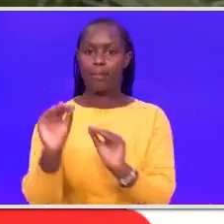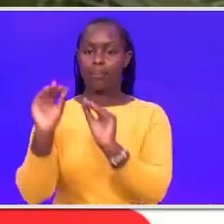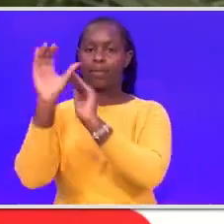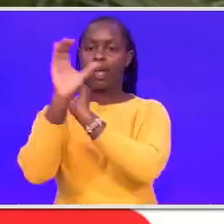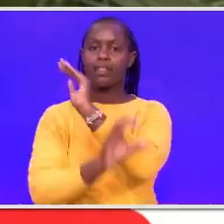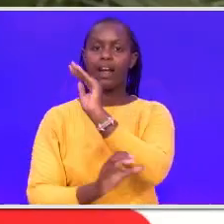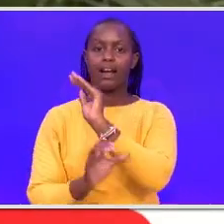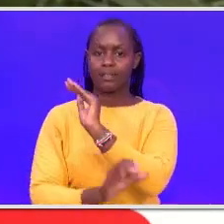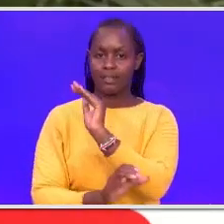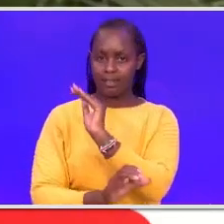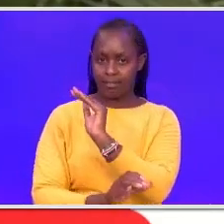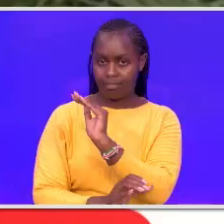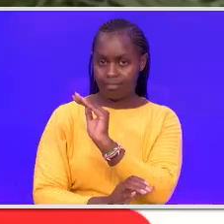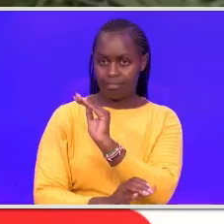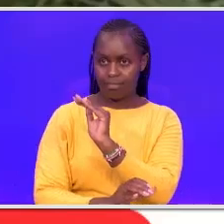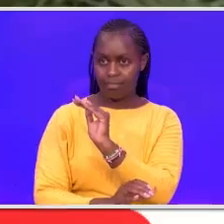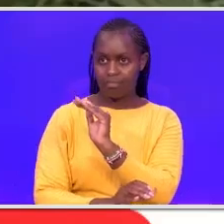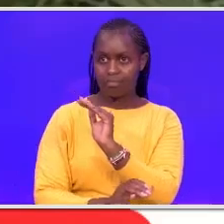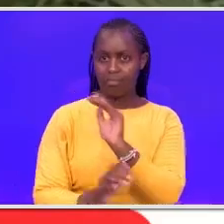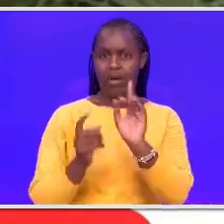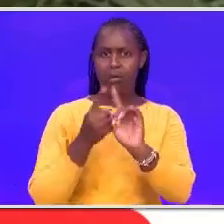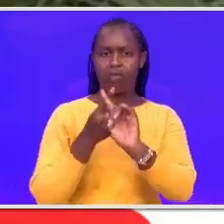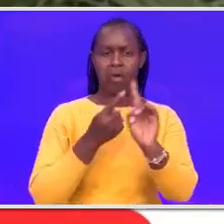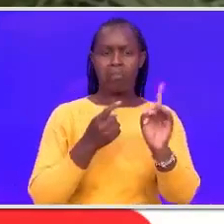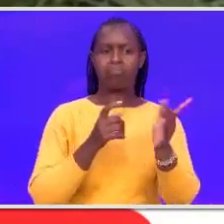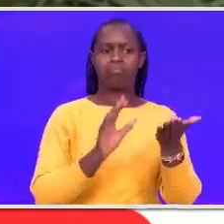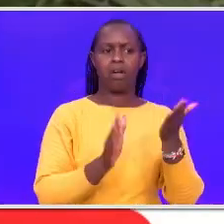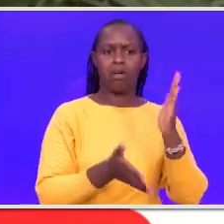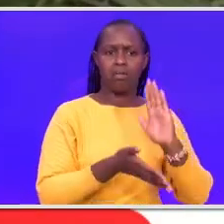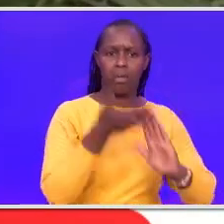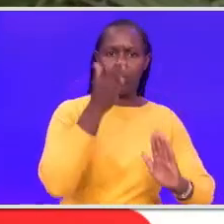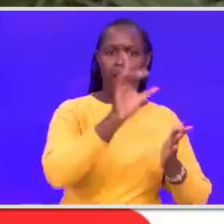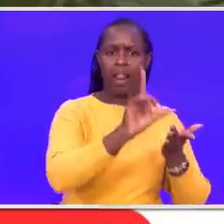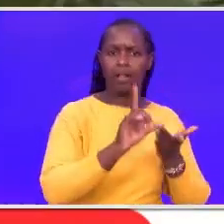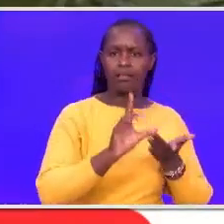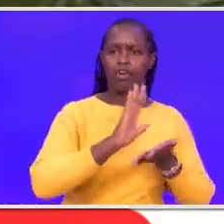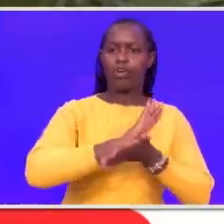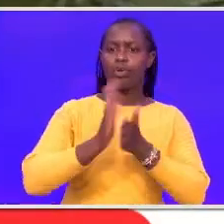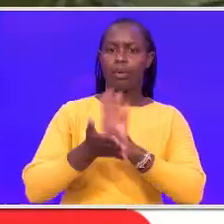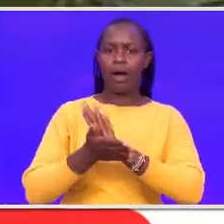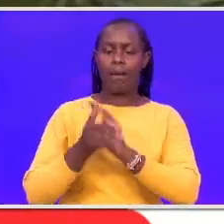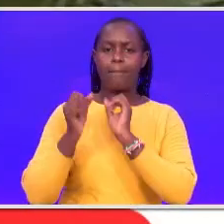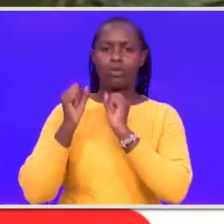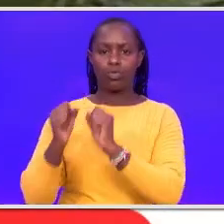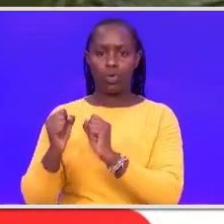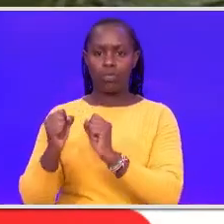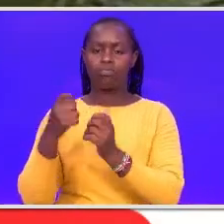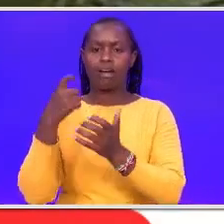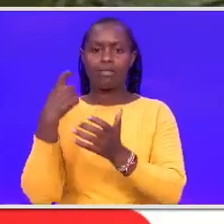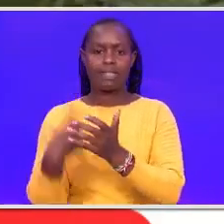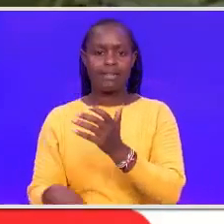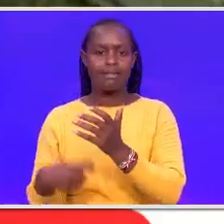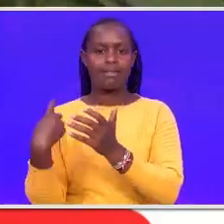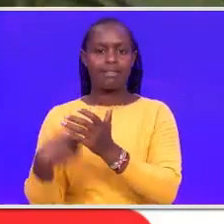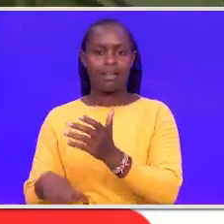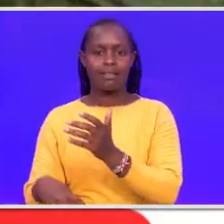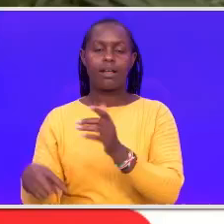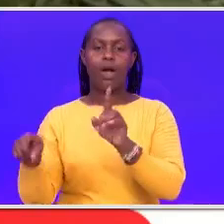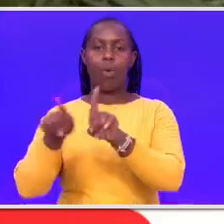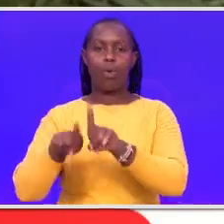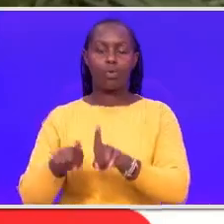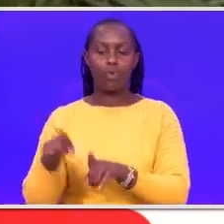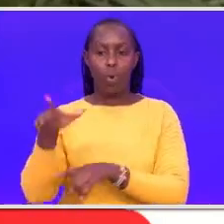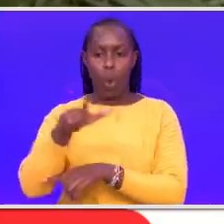know, the quicksand of debt to the solid foundation of taxes and domestically